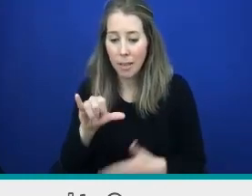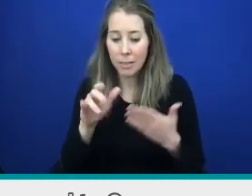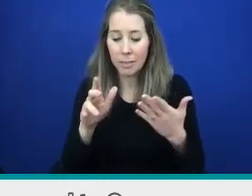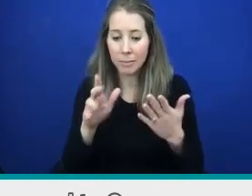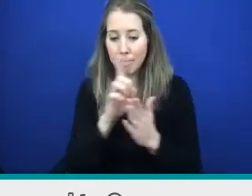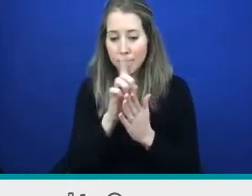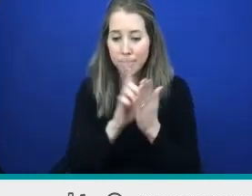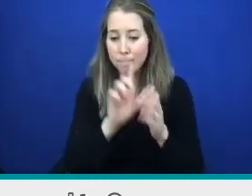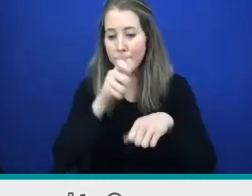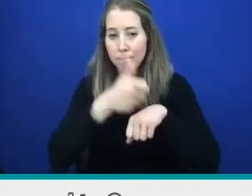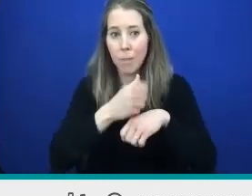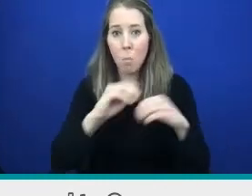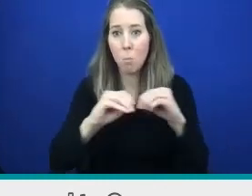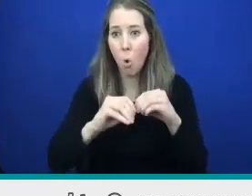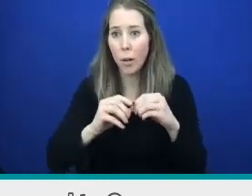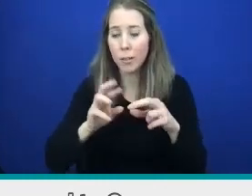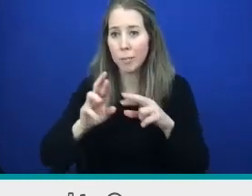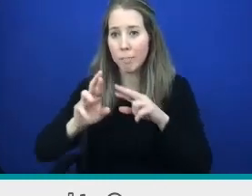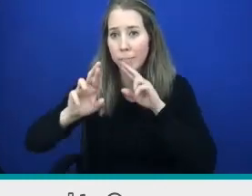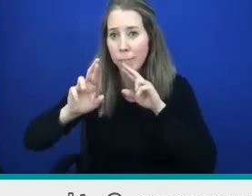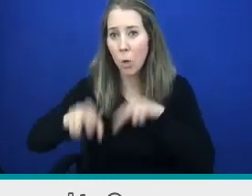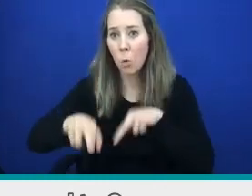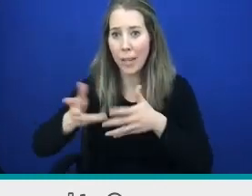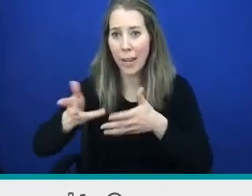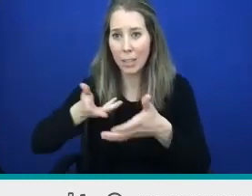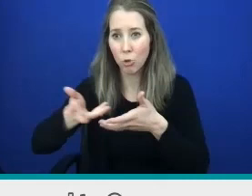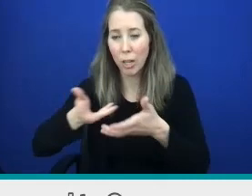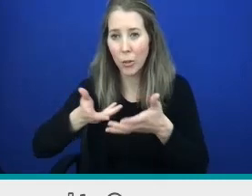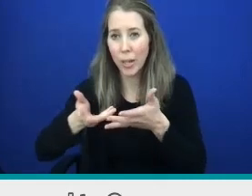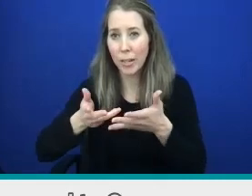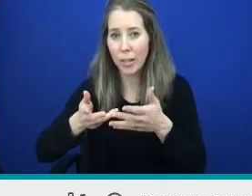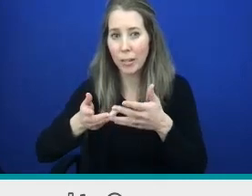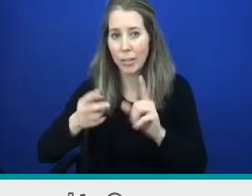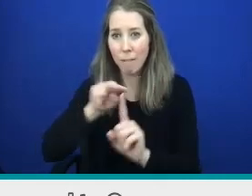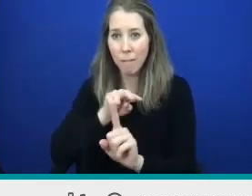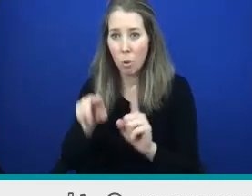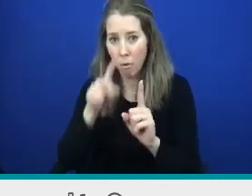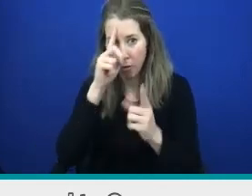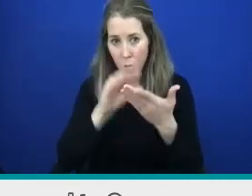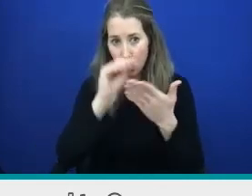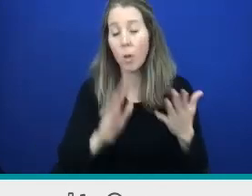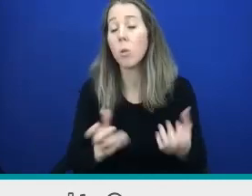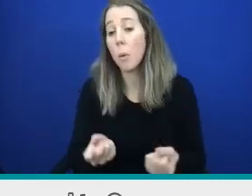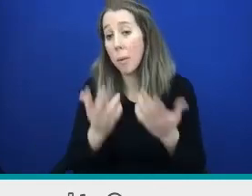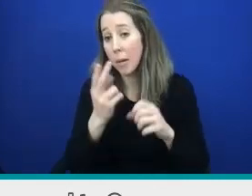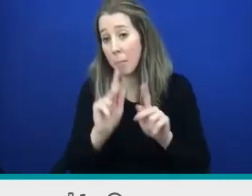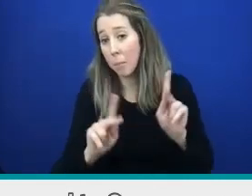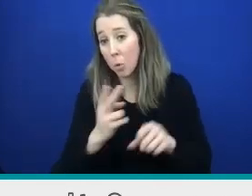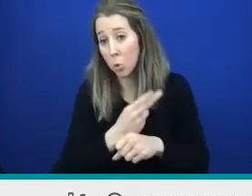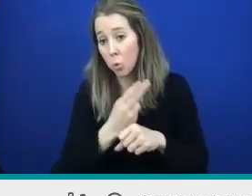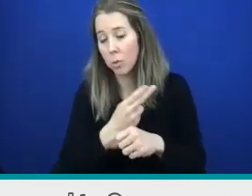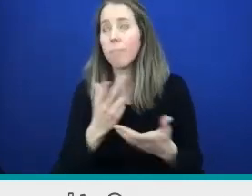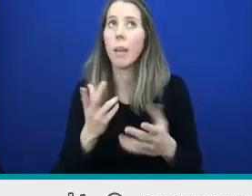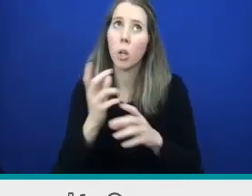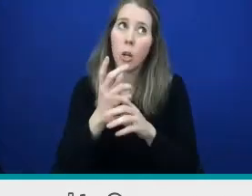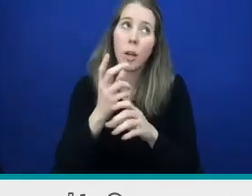designed to get more of a reactionary style view of the student. So a lot of people will use it for, it was kind of